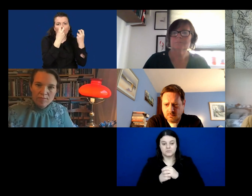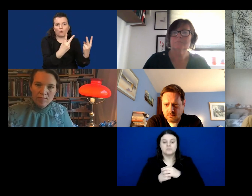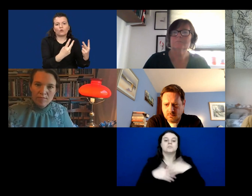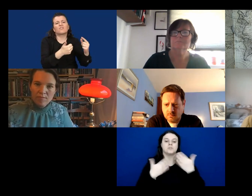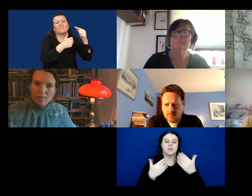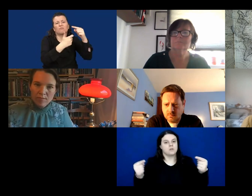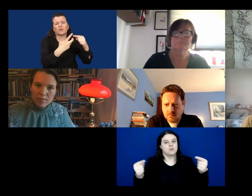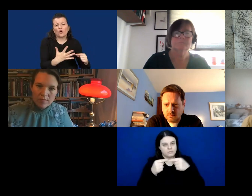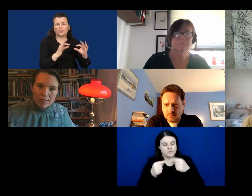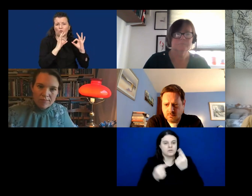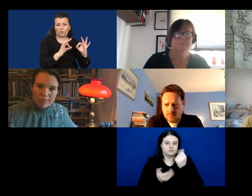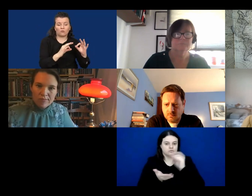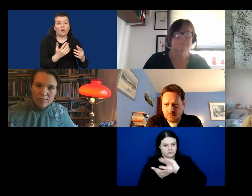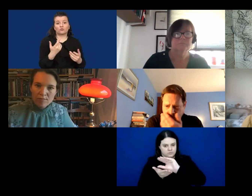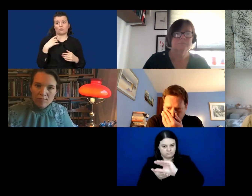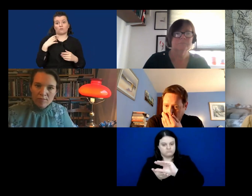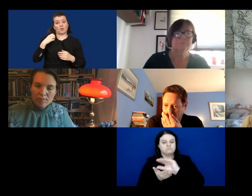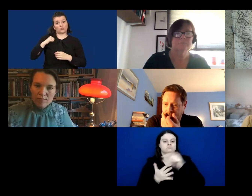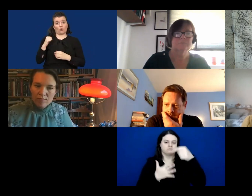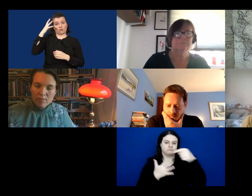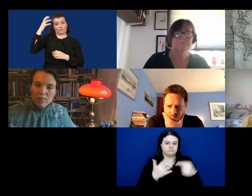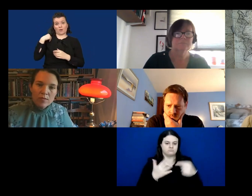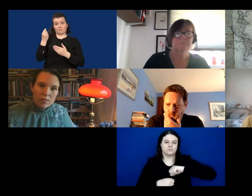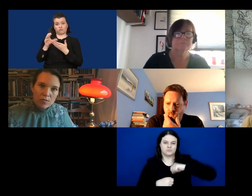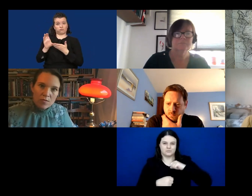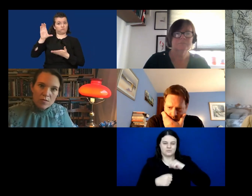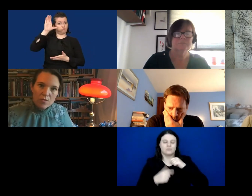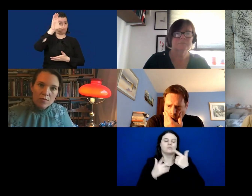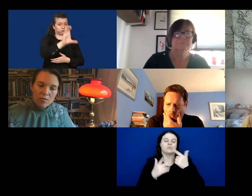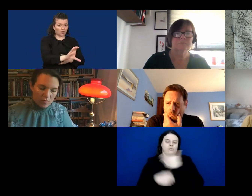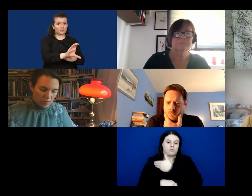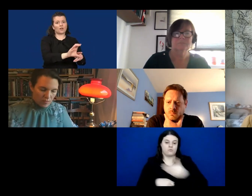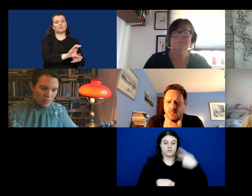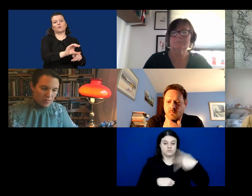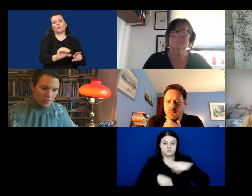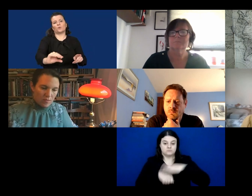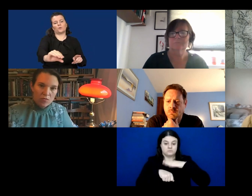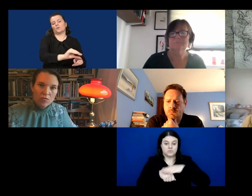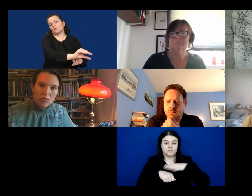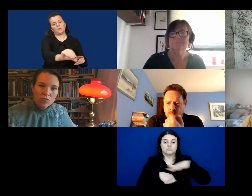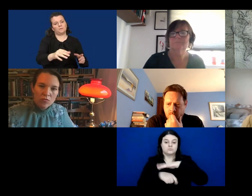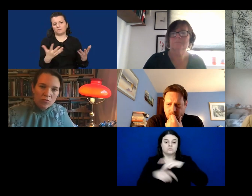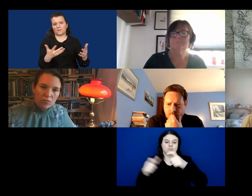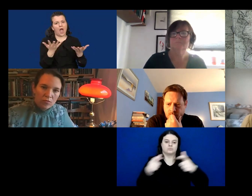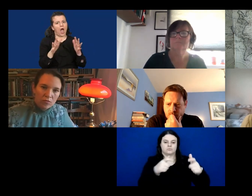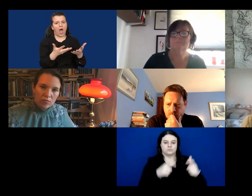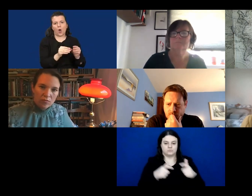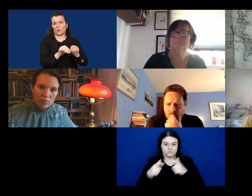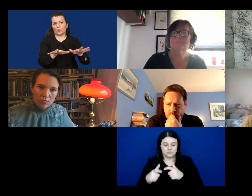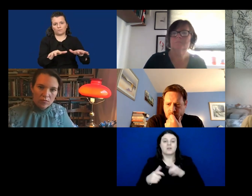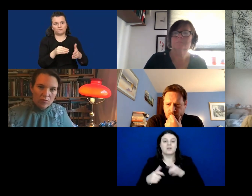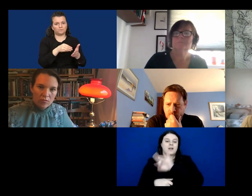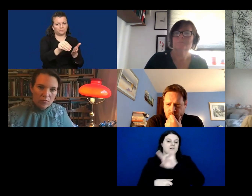the Scottish Government provides as they see fit within their local area. And each local